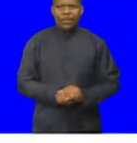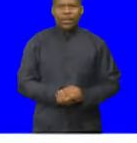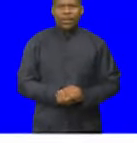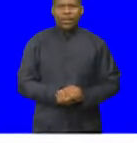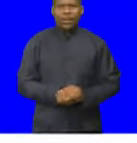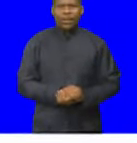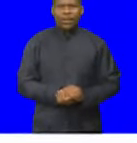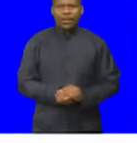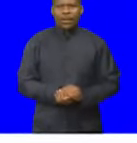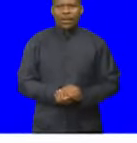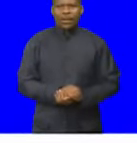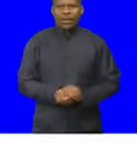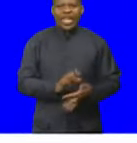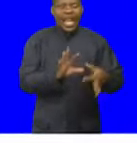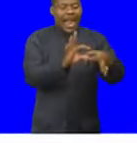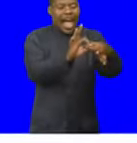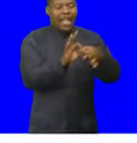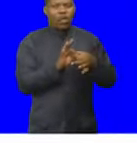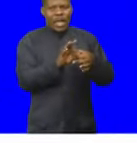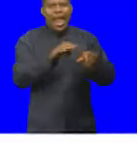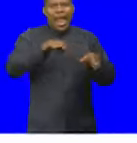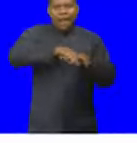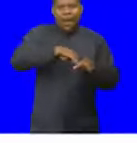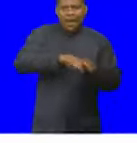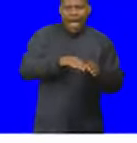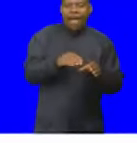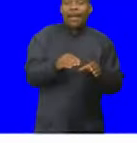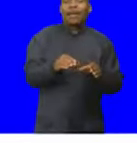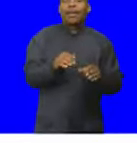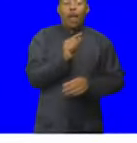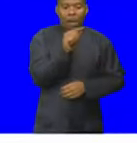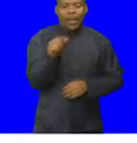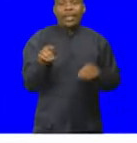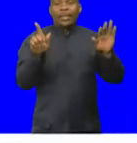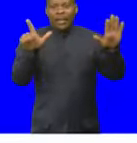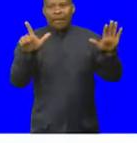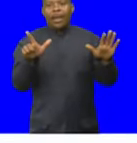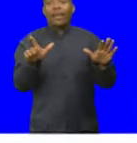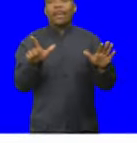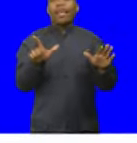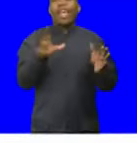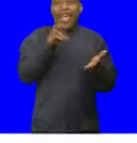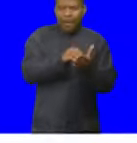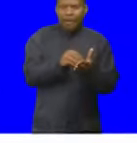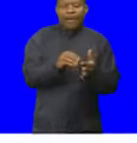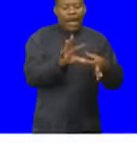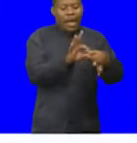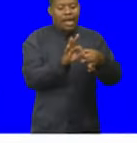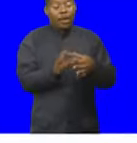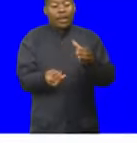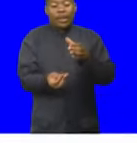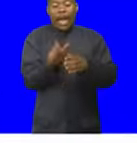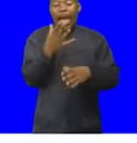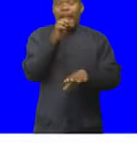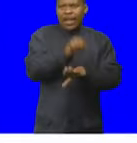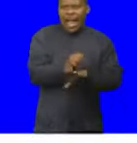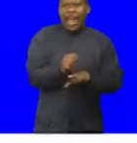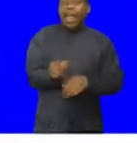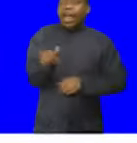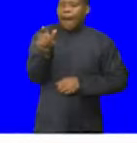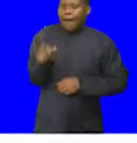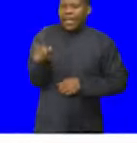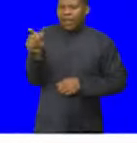Kudzingeka ukuthi emalunga alanta ukuqala inhlangano abe ngu-7. Kula malunga la ngu-7 kuba bantu lababhadele